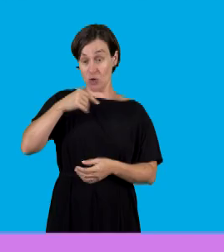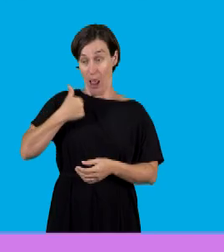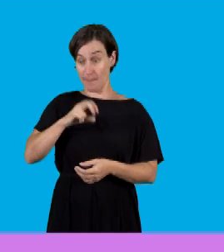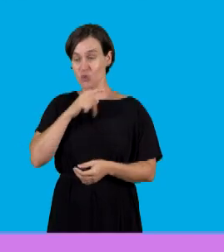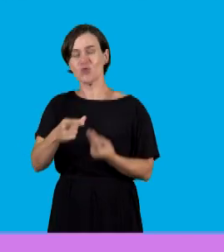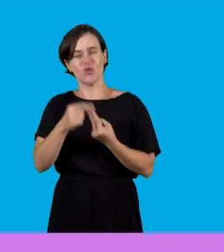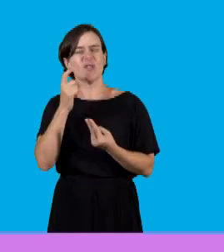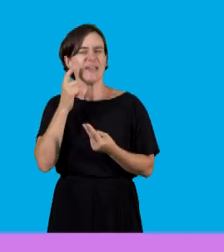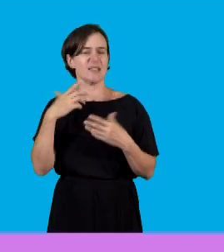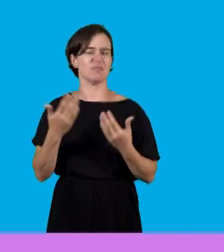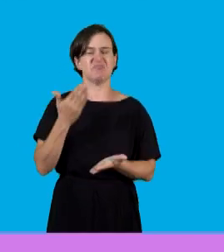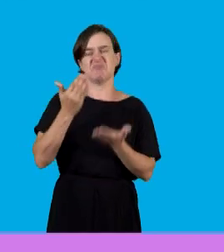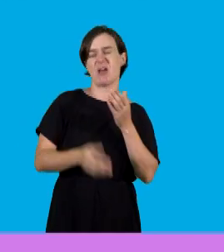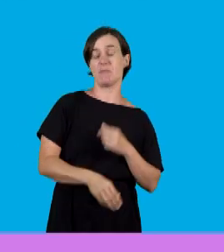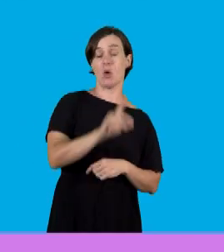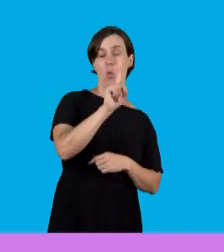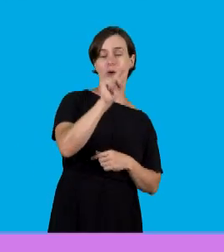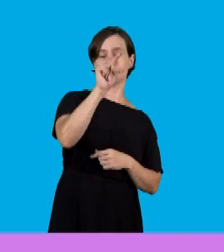unit. So if you are given a scale of